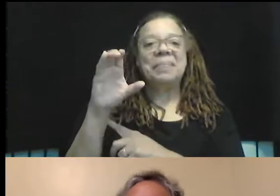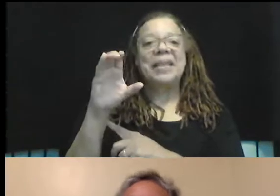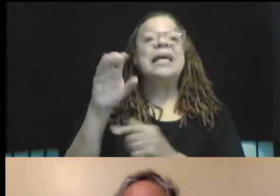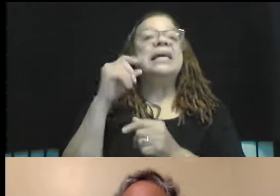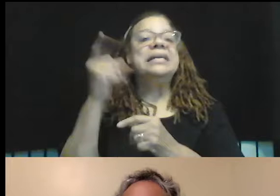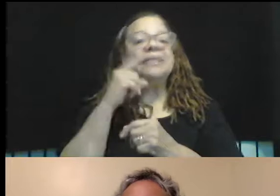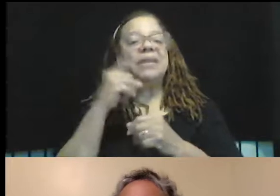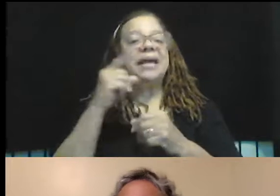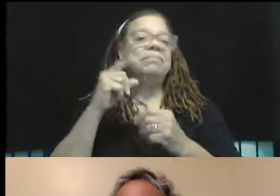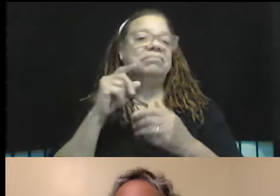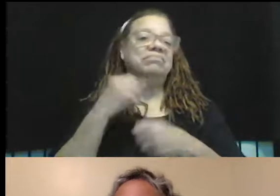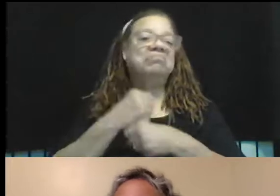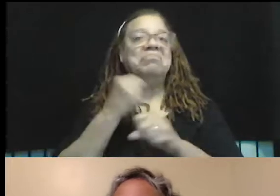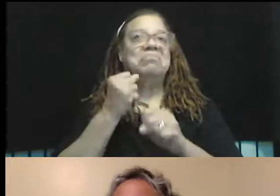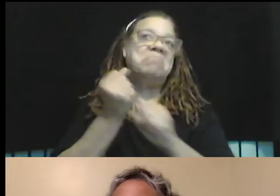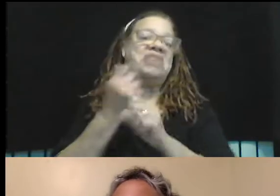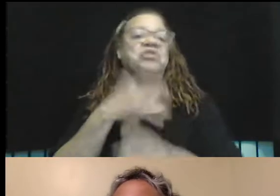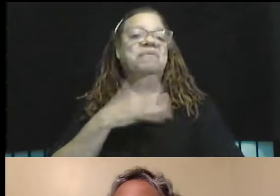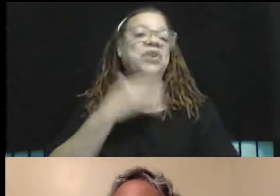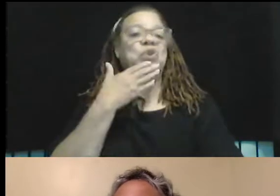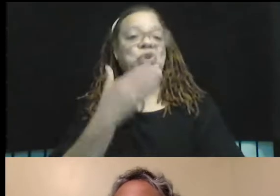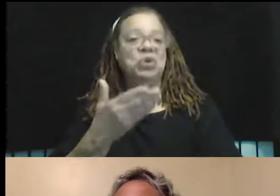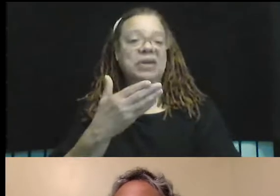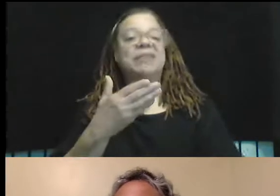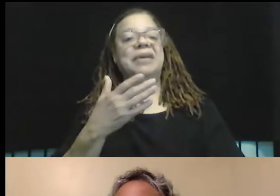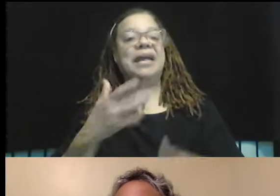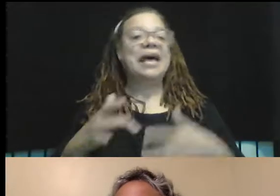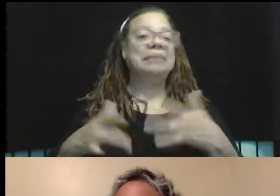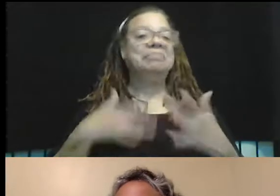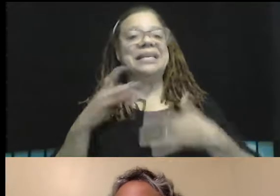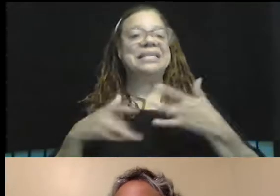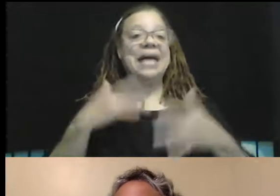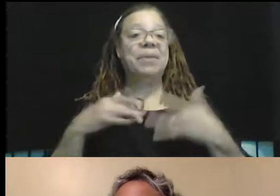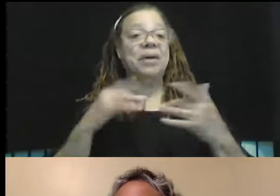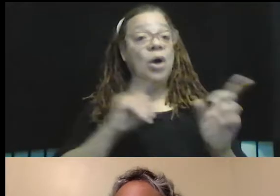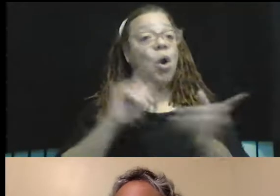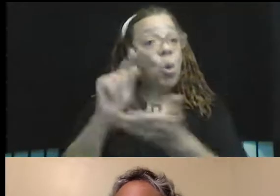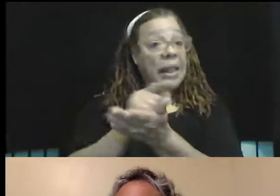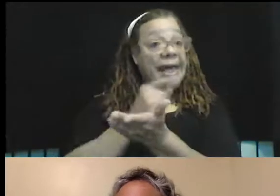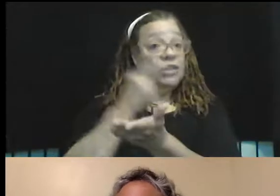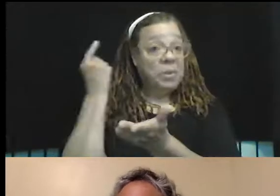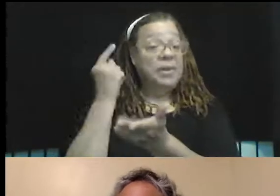uplifting. I like a lot of I just went to Green Day last week. That was pretty awesome.